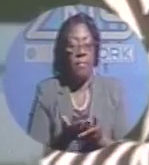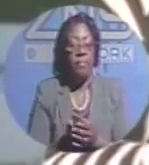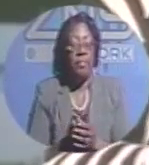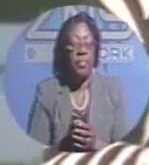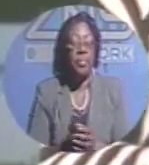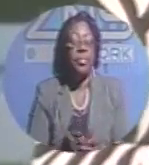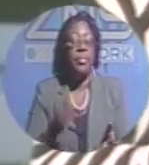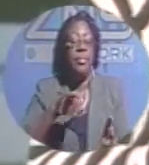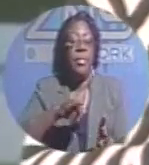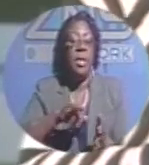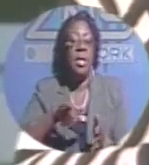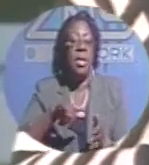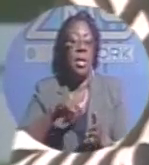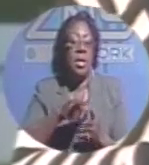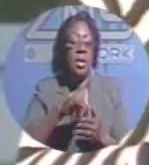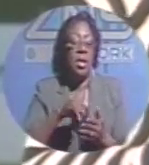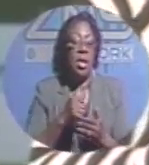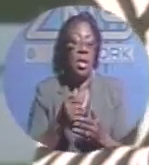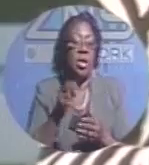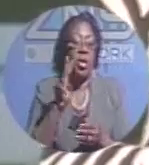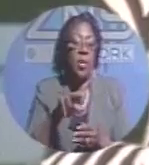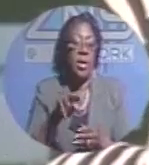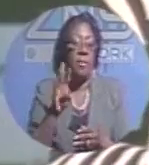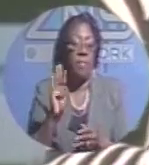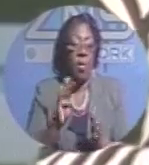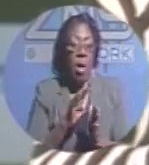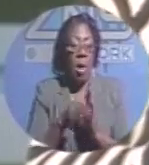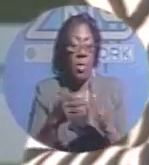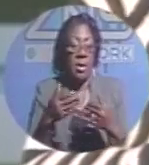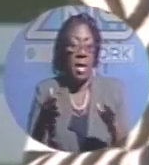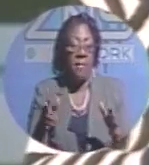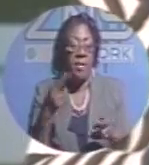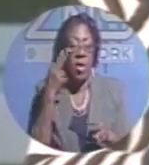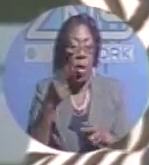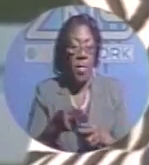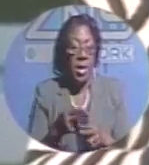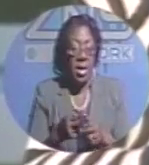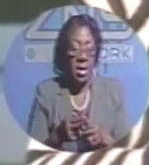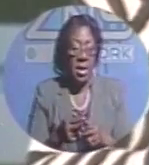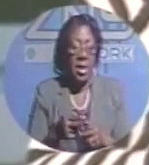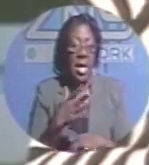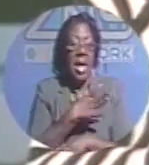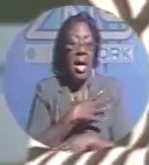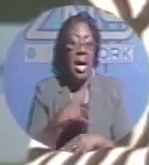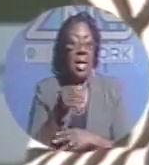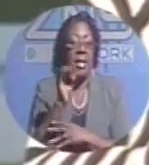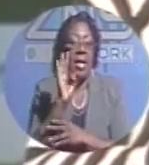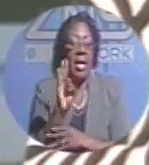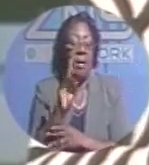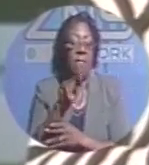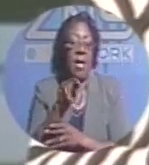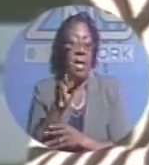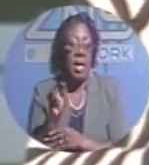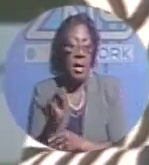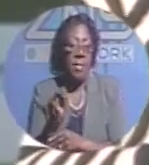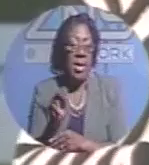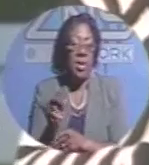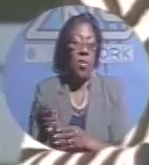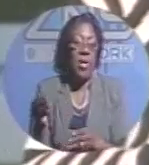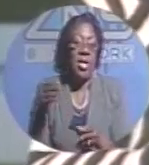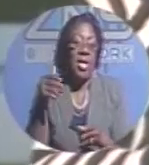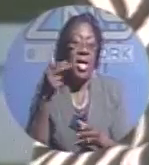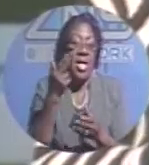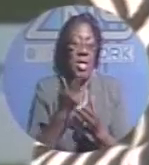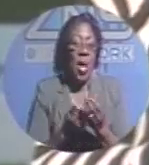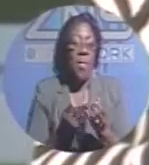It's just 24 hours after nomination day, and the Free National Movement is already redoubling their efforts here on the ground. Well,